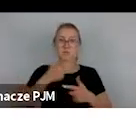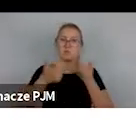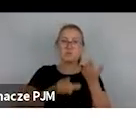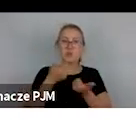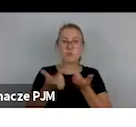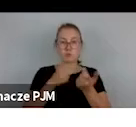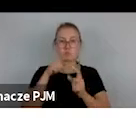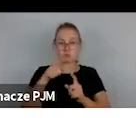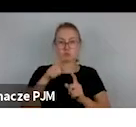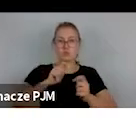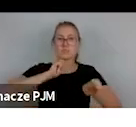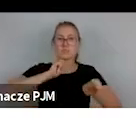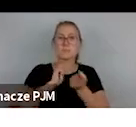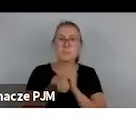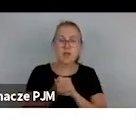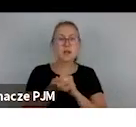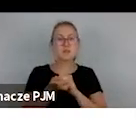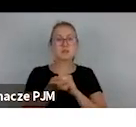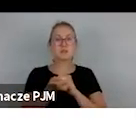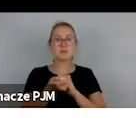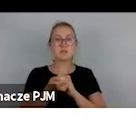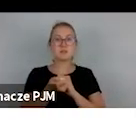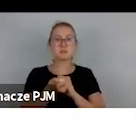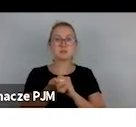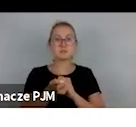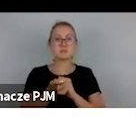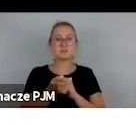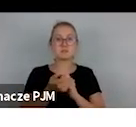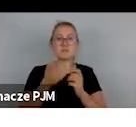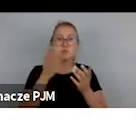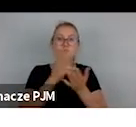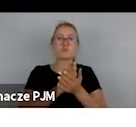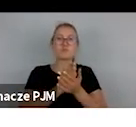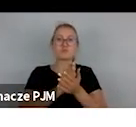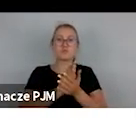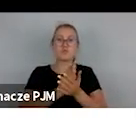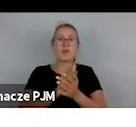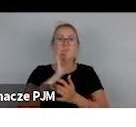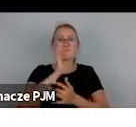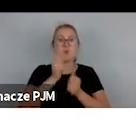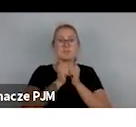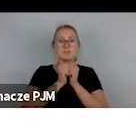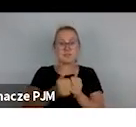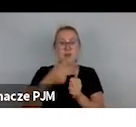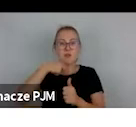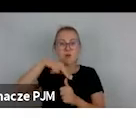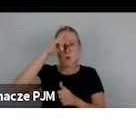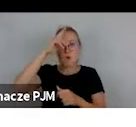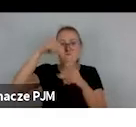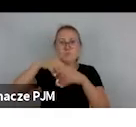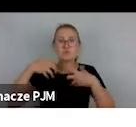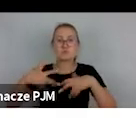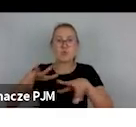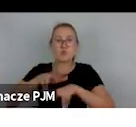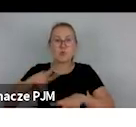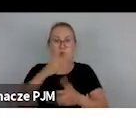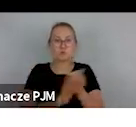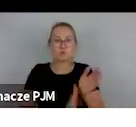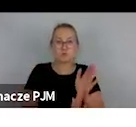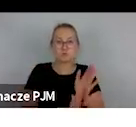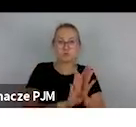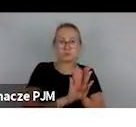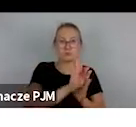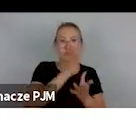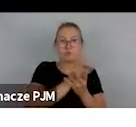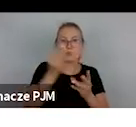roles in family life. And that was just in South Africa, but we also, through the Global Men Care campaign, which is active in